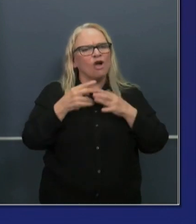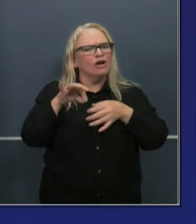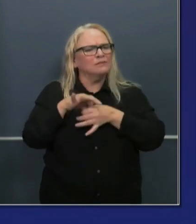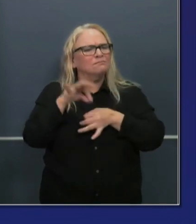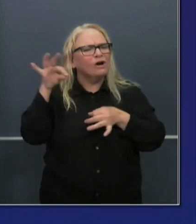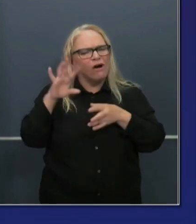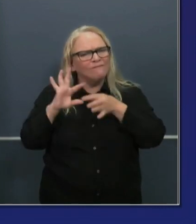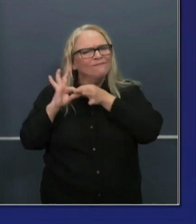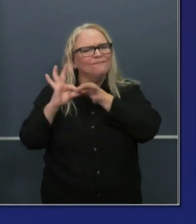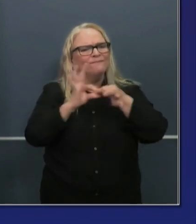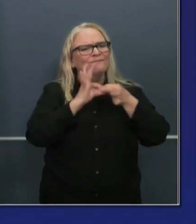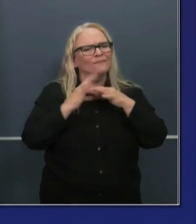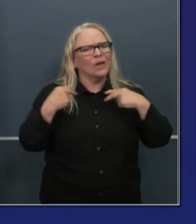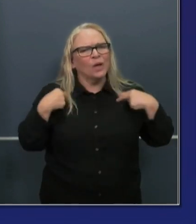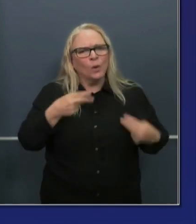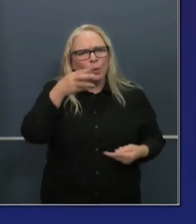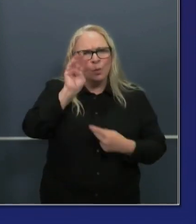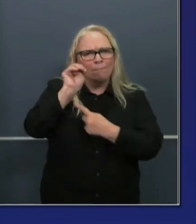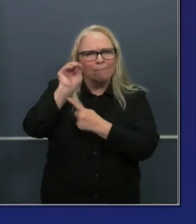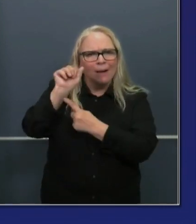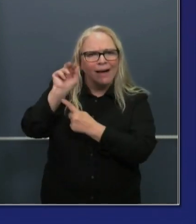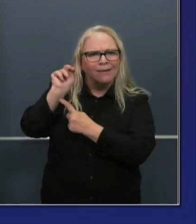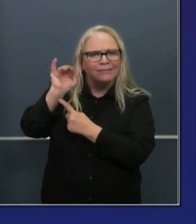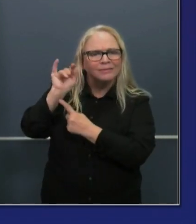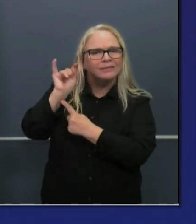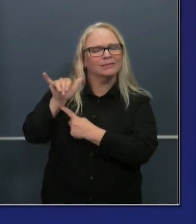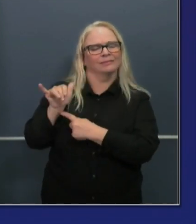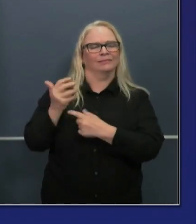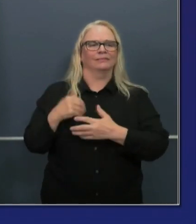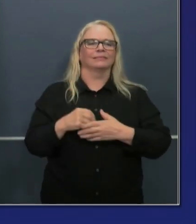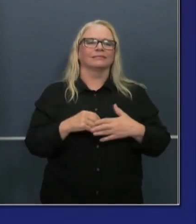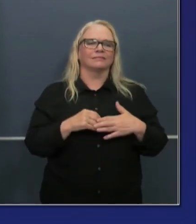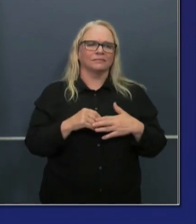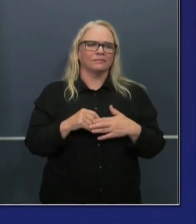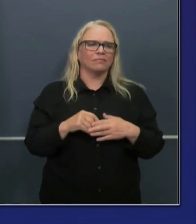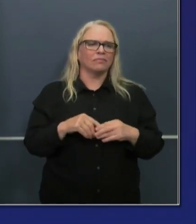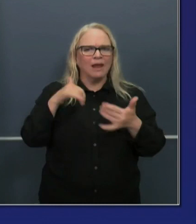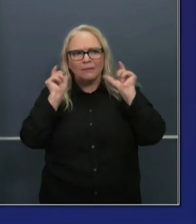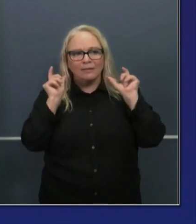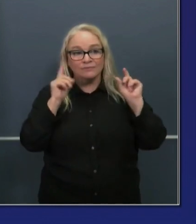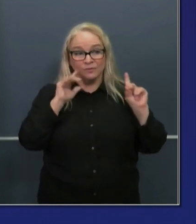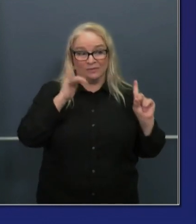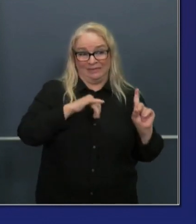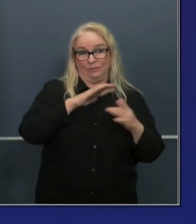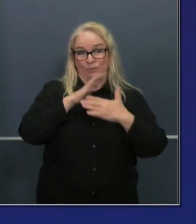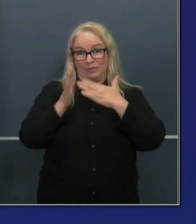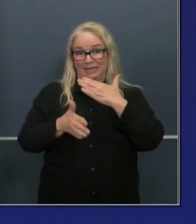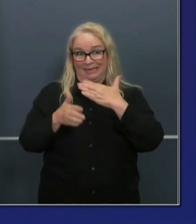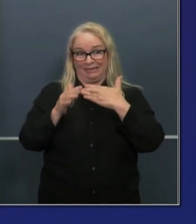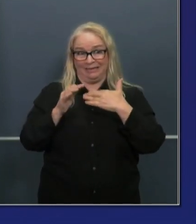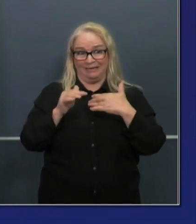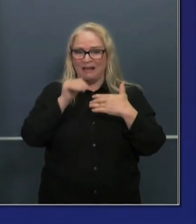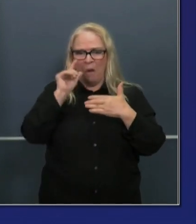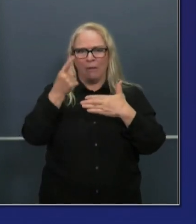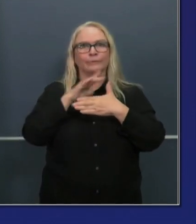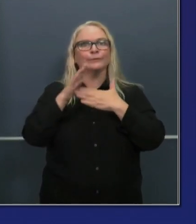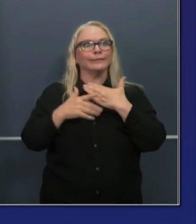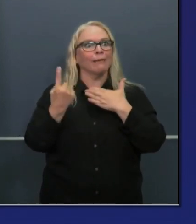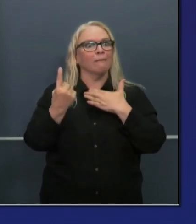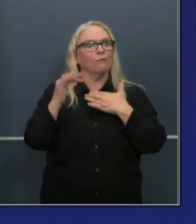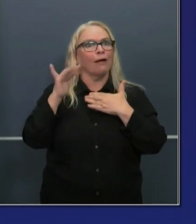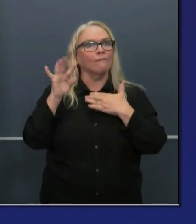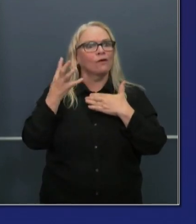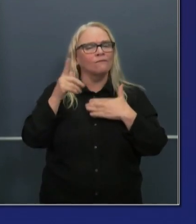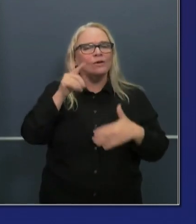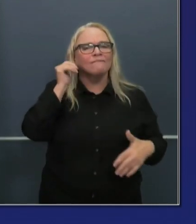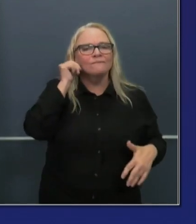which, again, I implore you to wear your own face covering, not just this week, the holiday festivities, but every day.